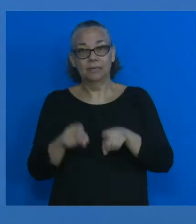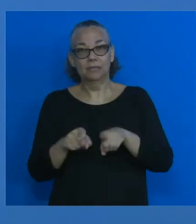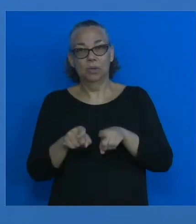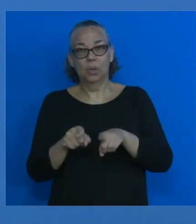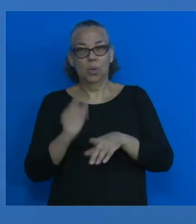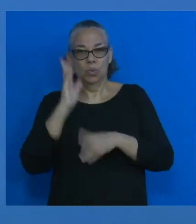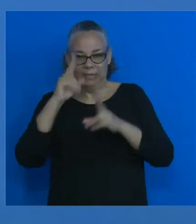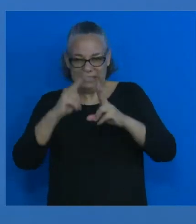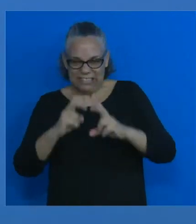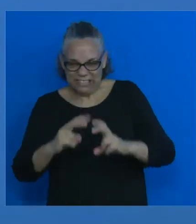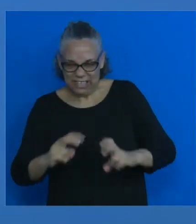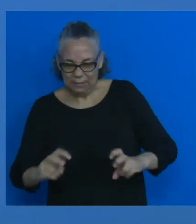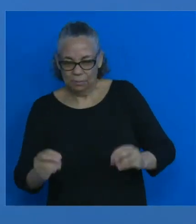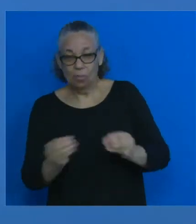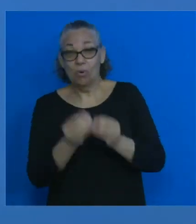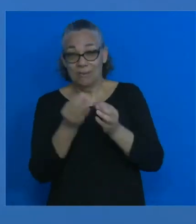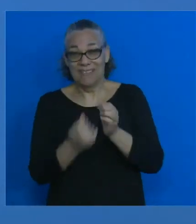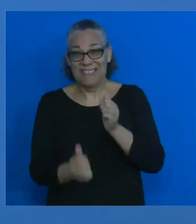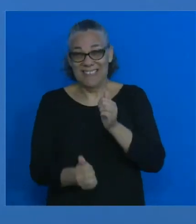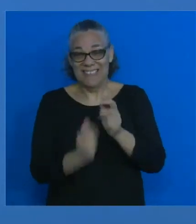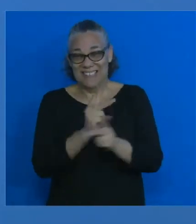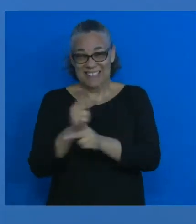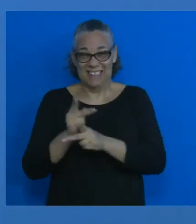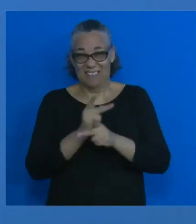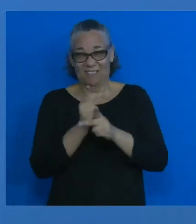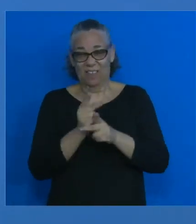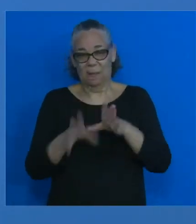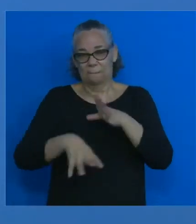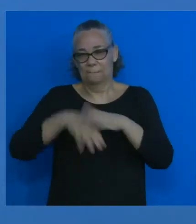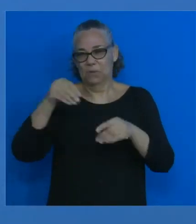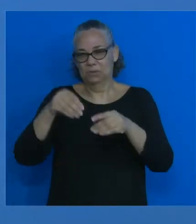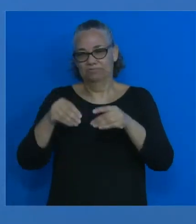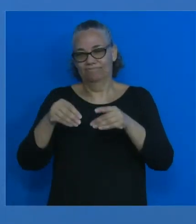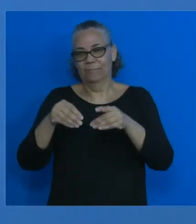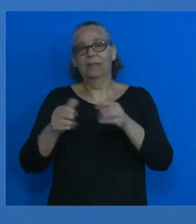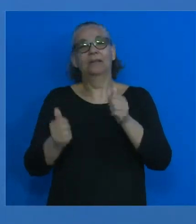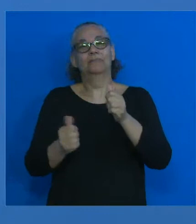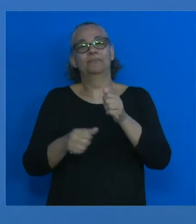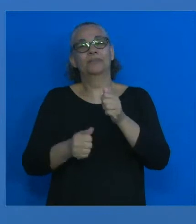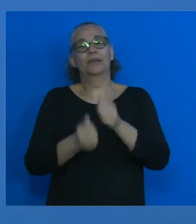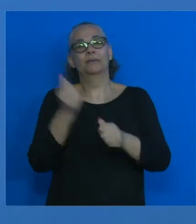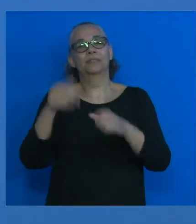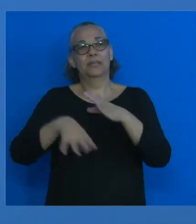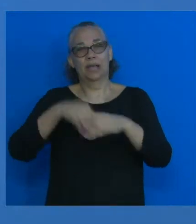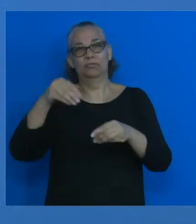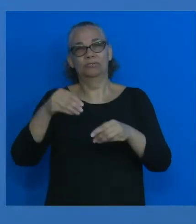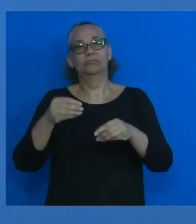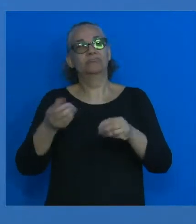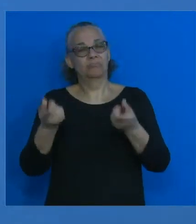examined far more carefully, and mostly outdoor events will be permitted.